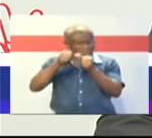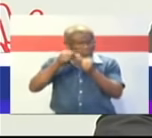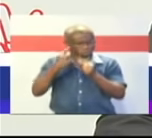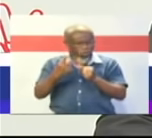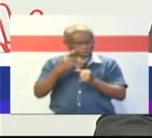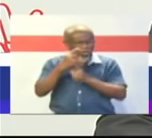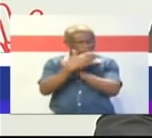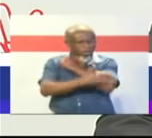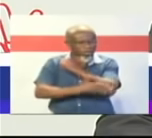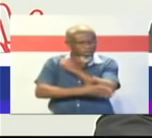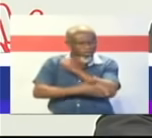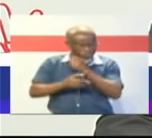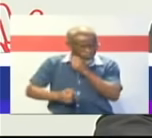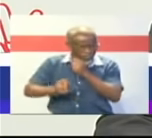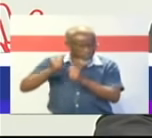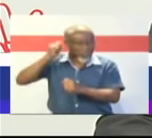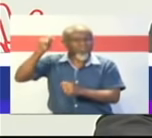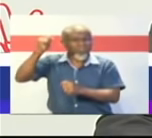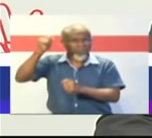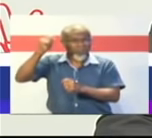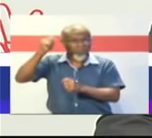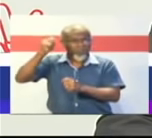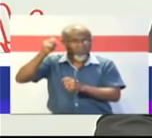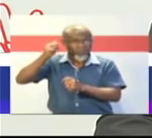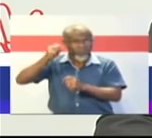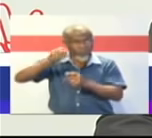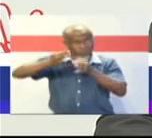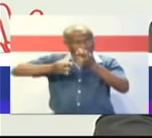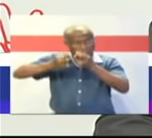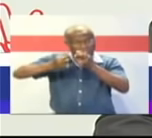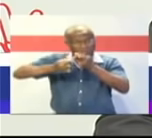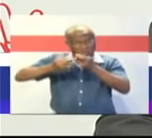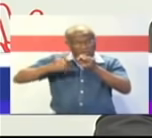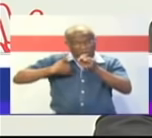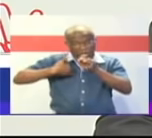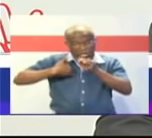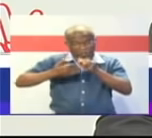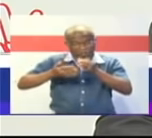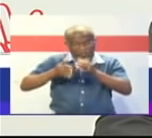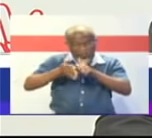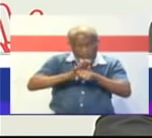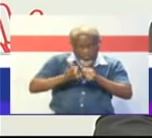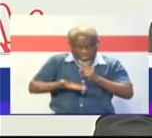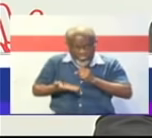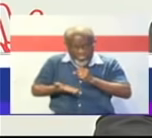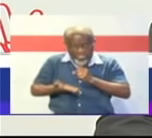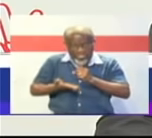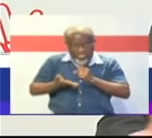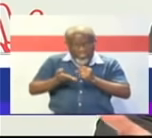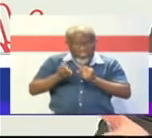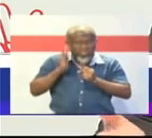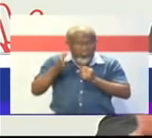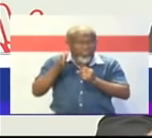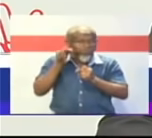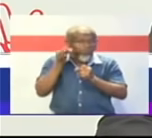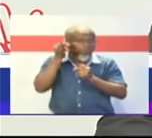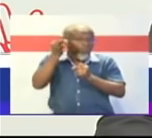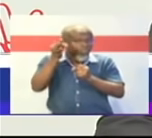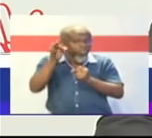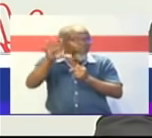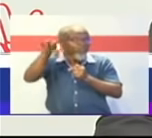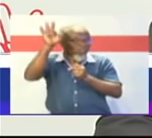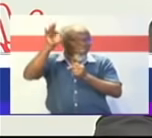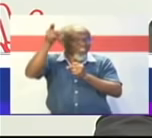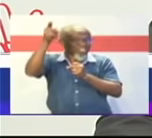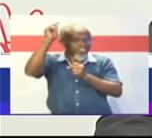2 islands. Once you have Delta in one area or you have COVID-19 in one area, you expect that eventually it will be picked up in